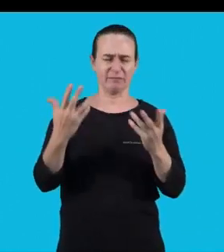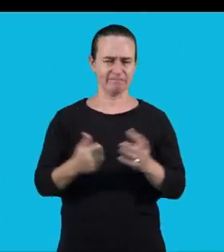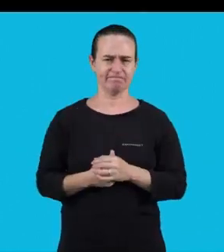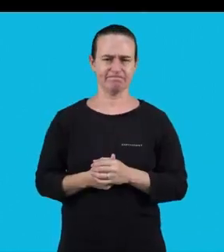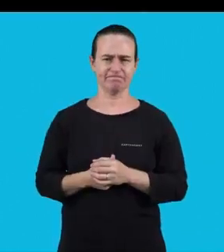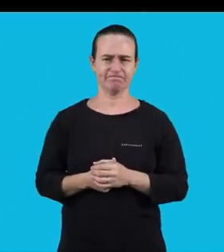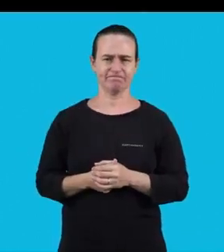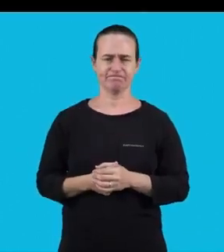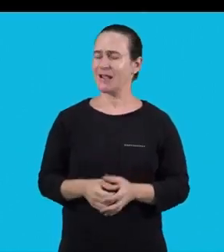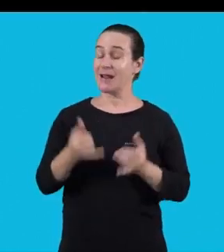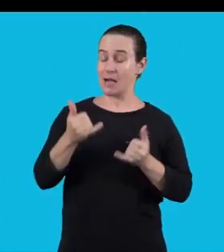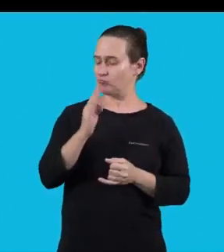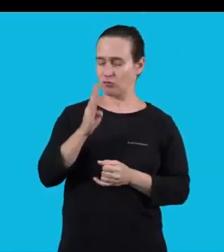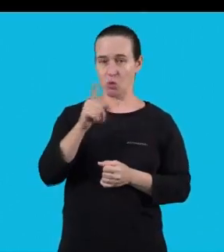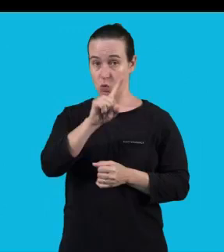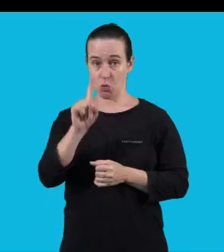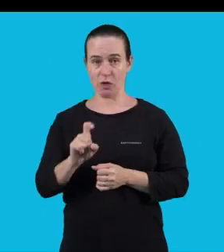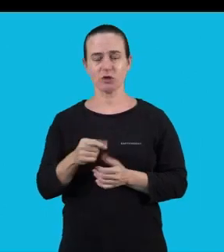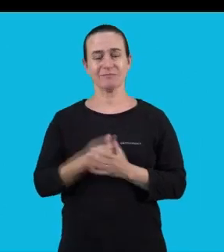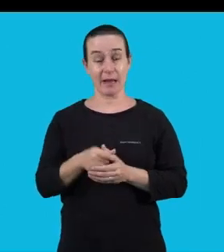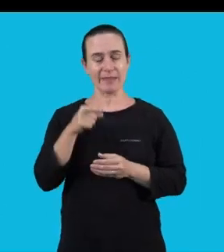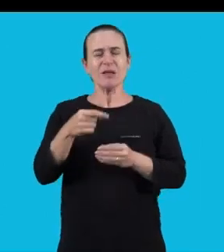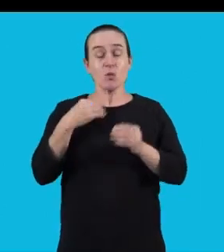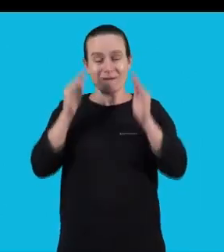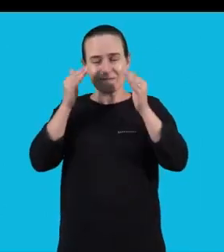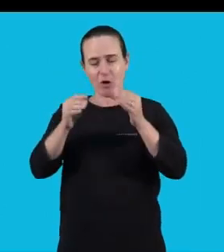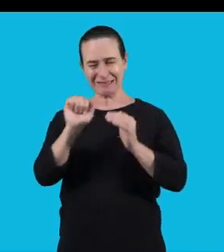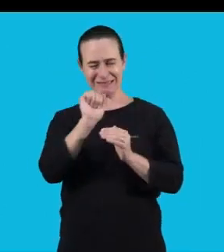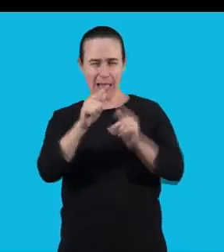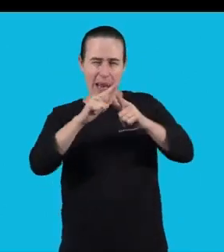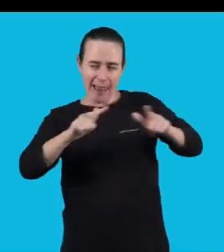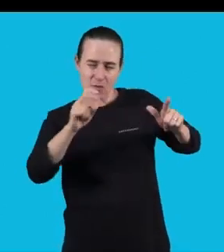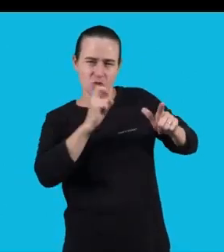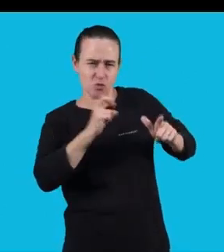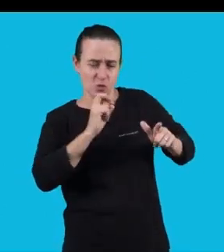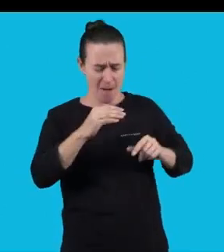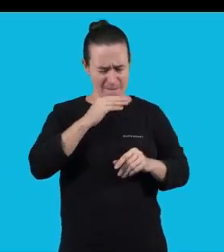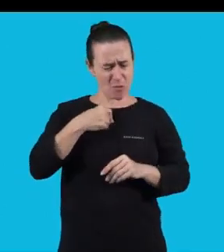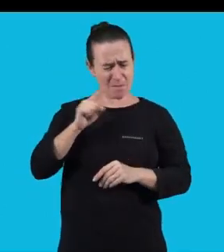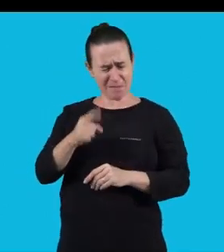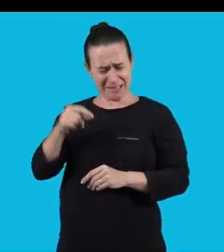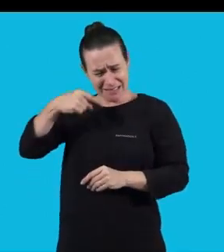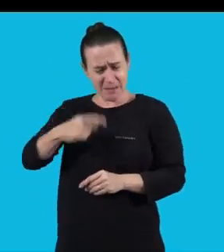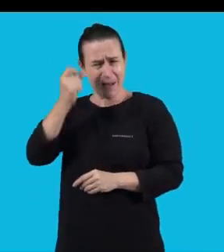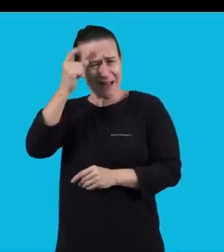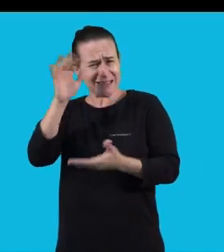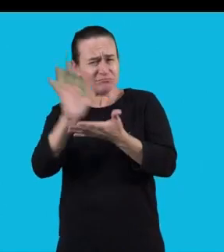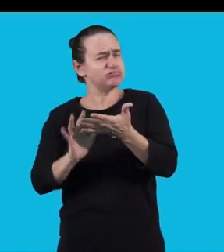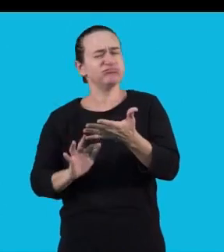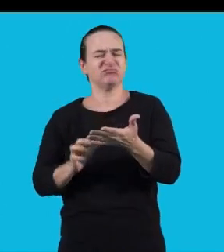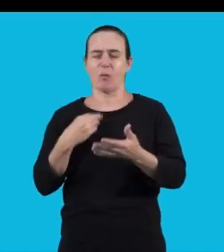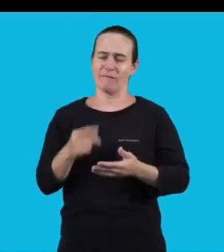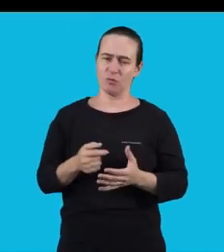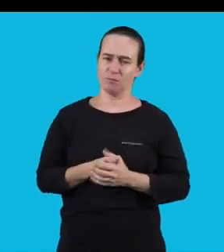Now we're going to go to the questions. Since this is language, we don't need to have a full understanding of the text to be able to answer